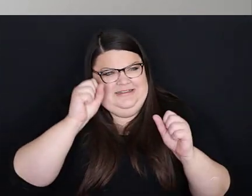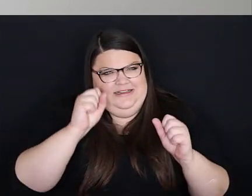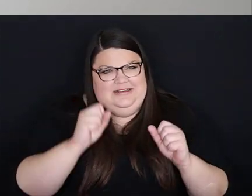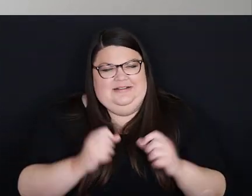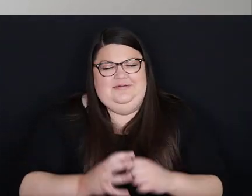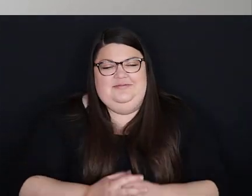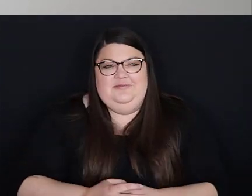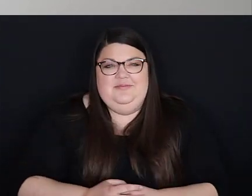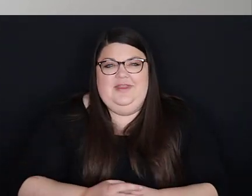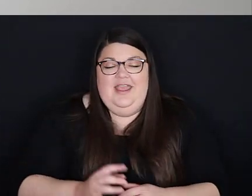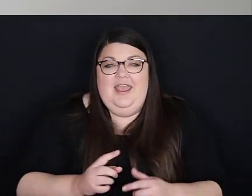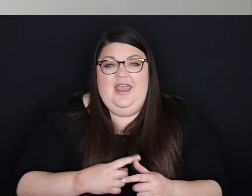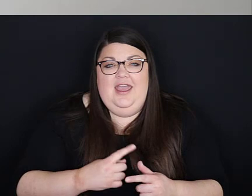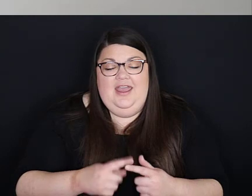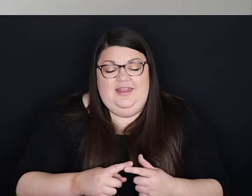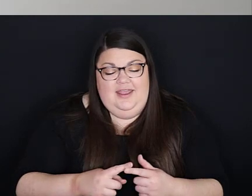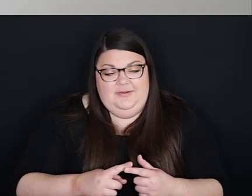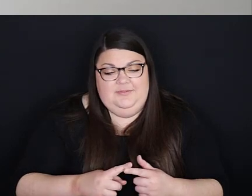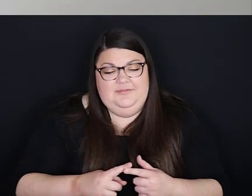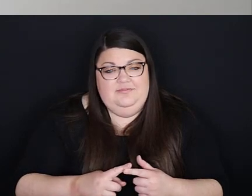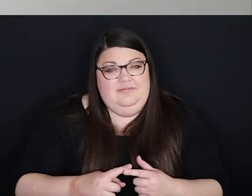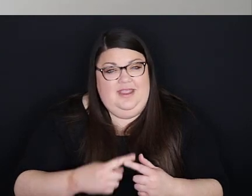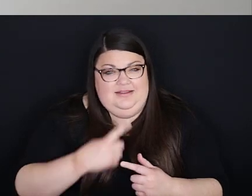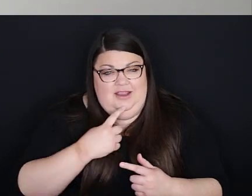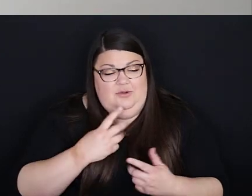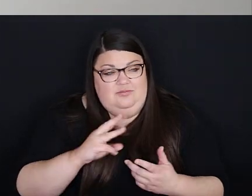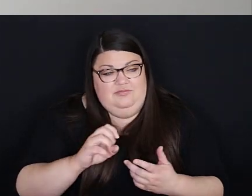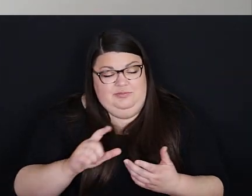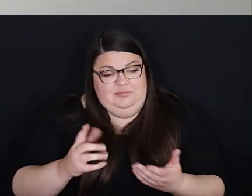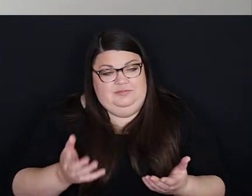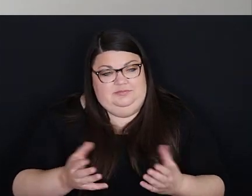amazing. And so then I said, "Well,"